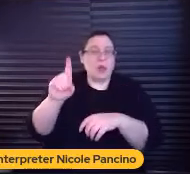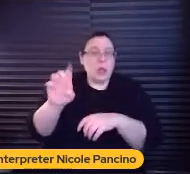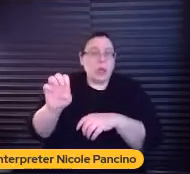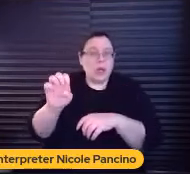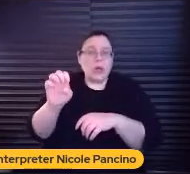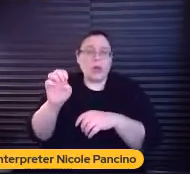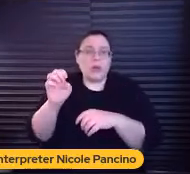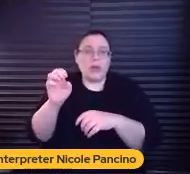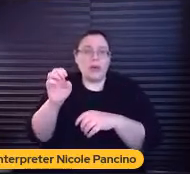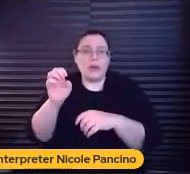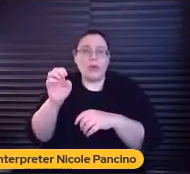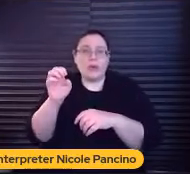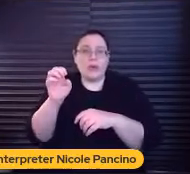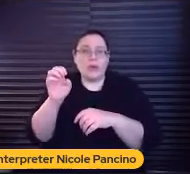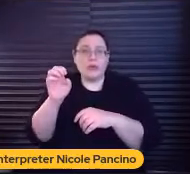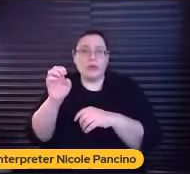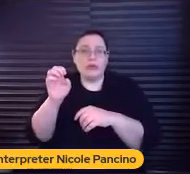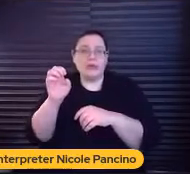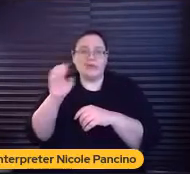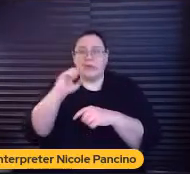for 6 years and a bit now,